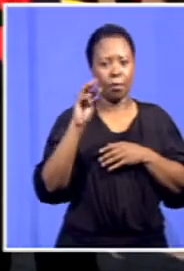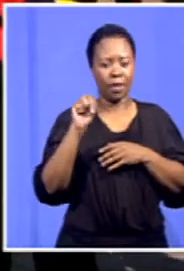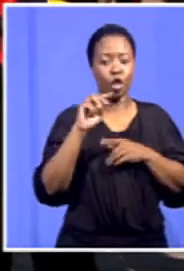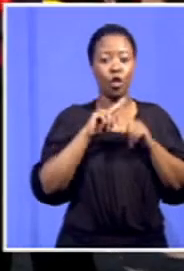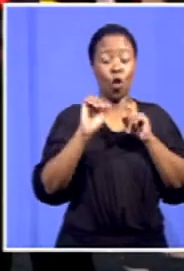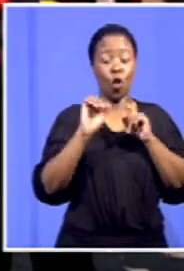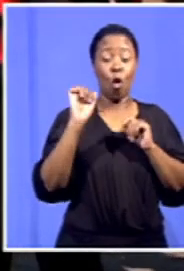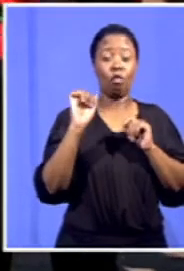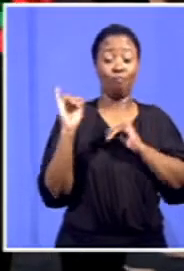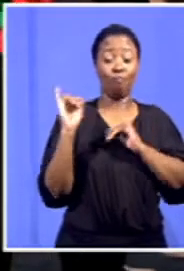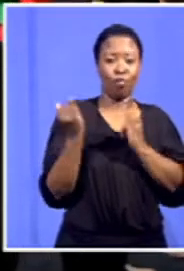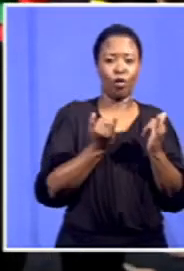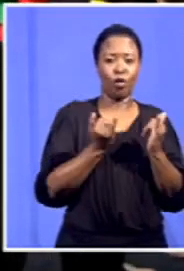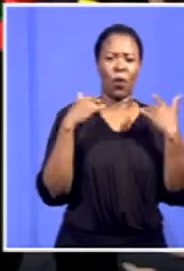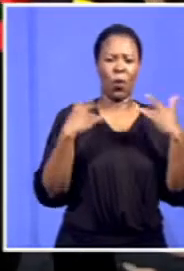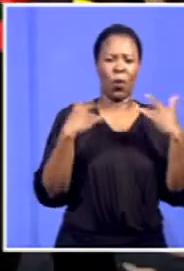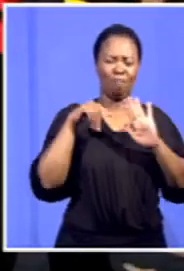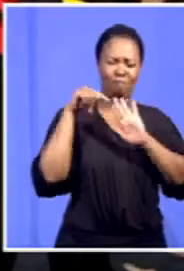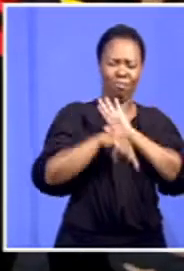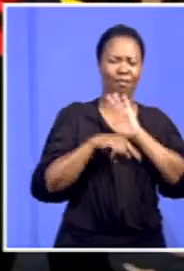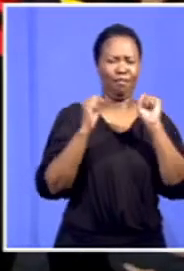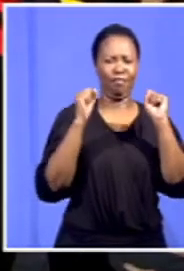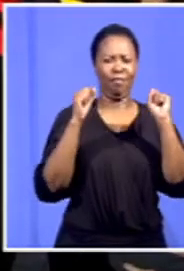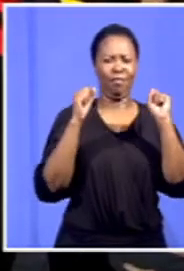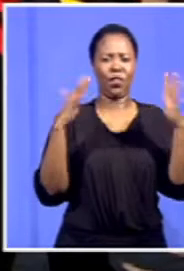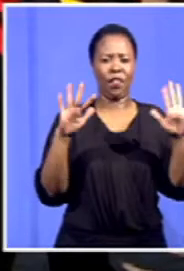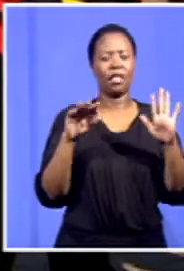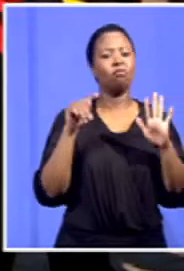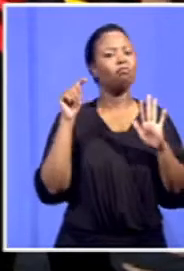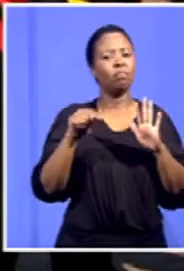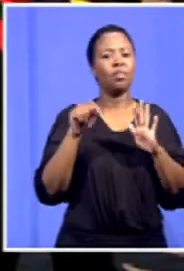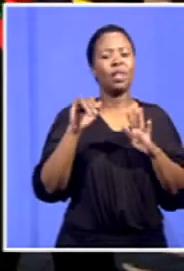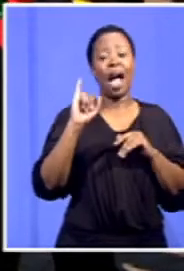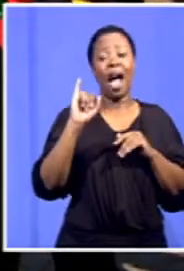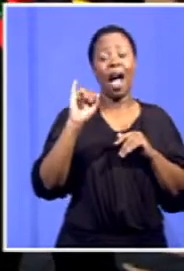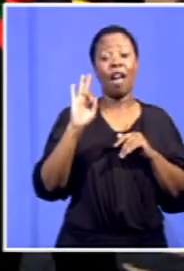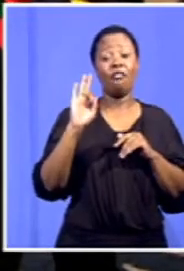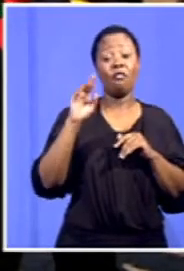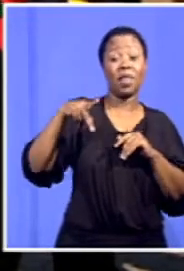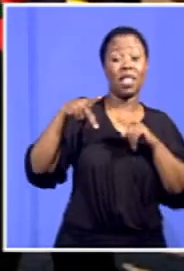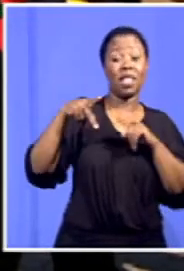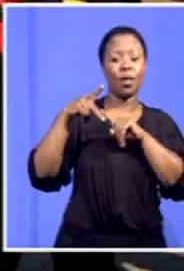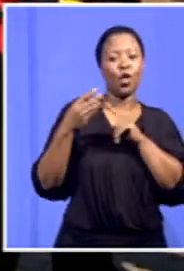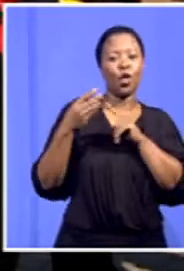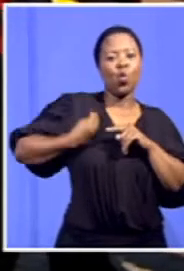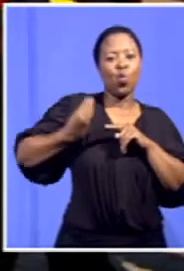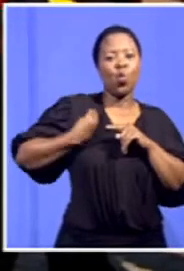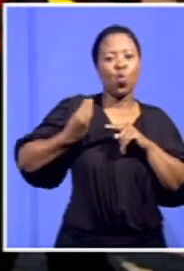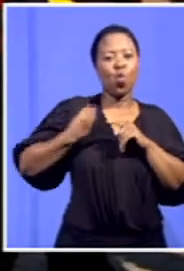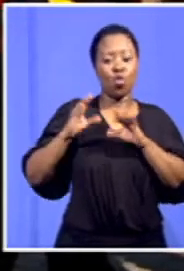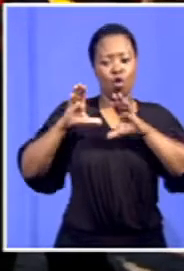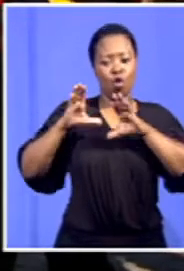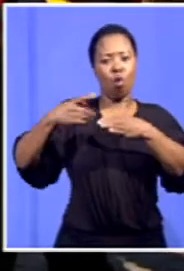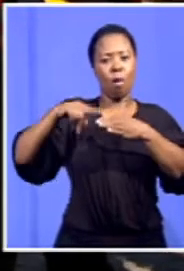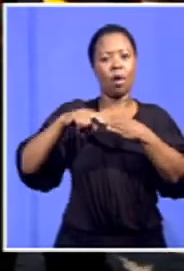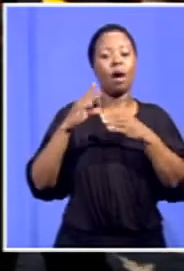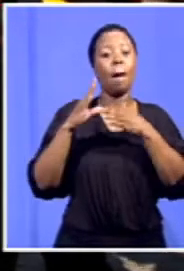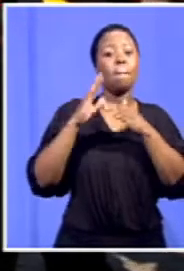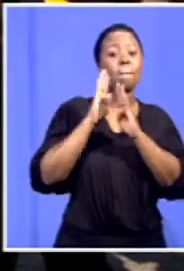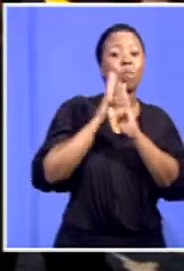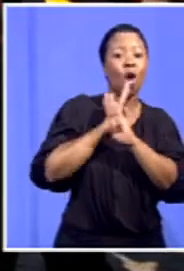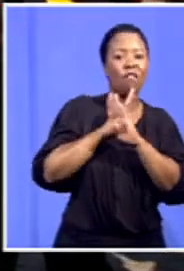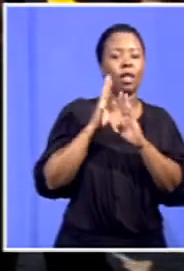introduction, you've actually encapsulated everything to do with the IFP's Youth Brigade's IFP private membership bill. In